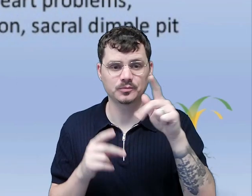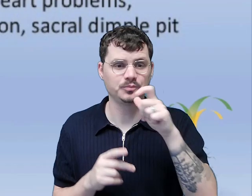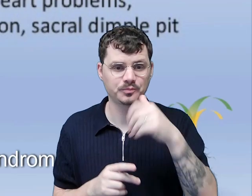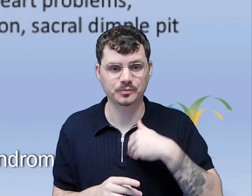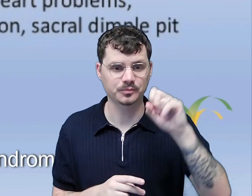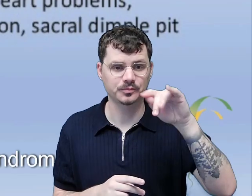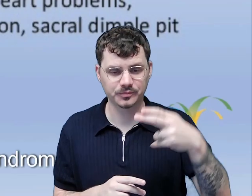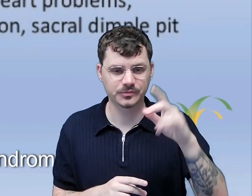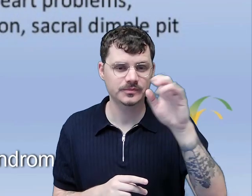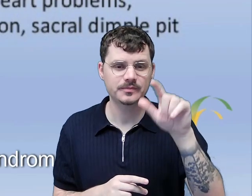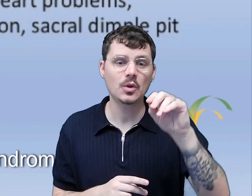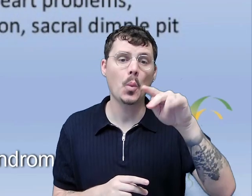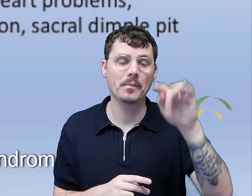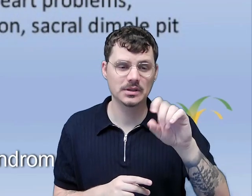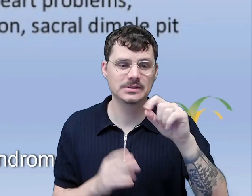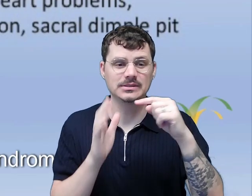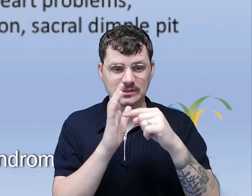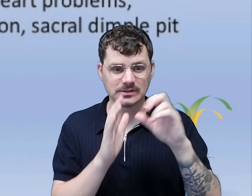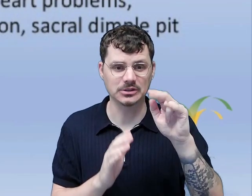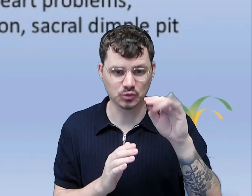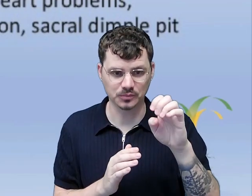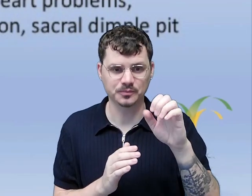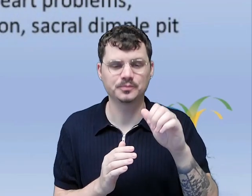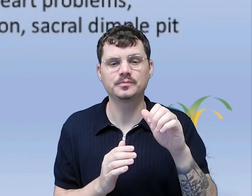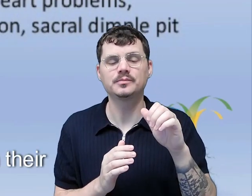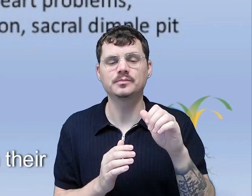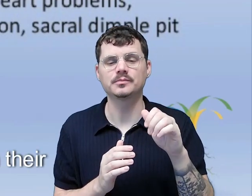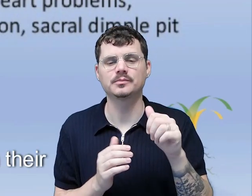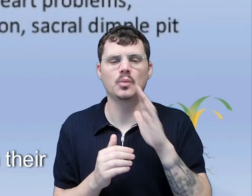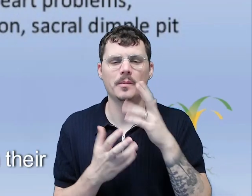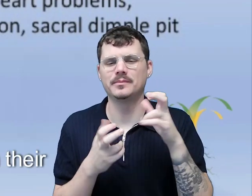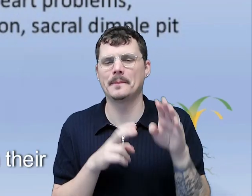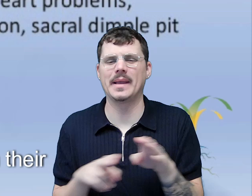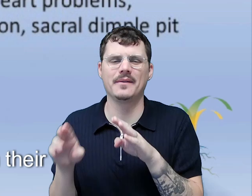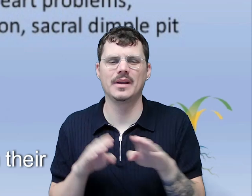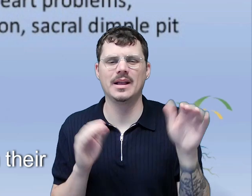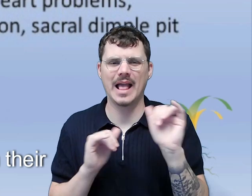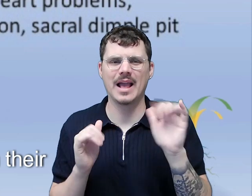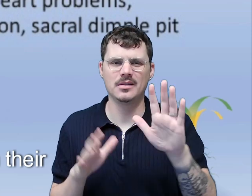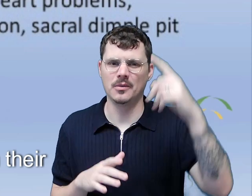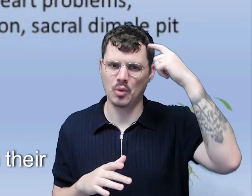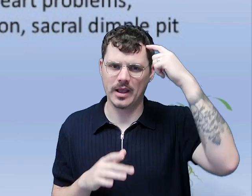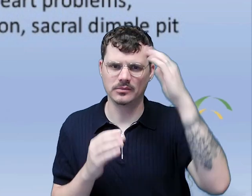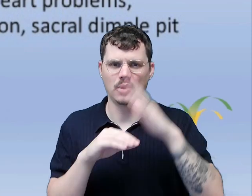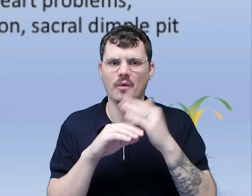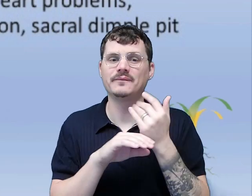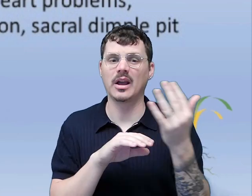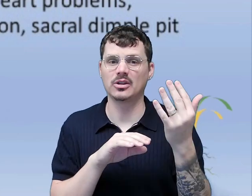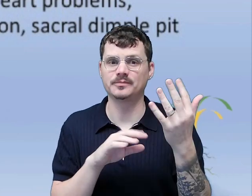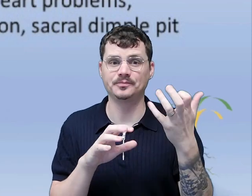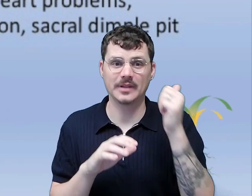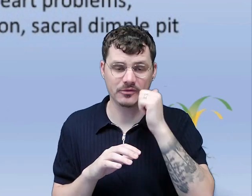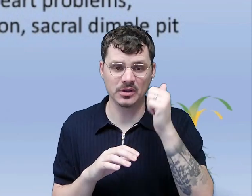treated, people with Smith-Lemli-Opitz syndrome mostly behave like a person with their brain on